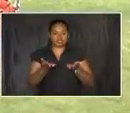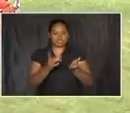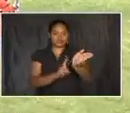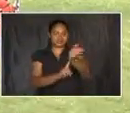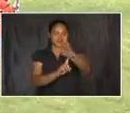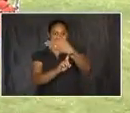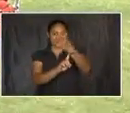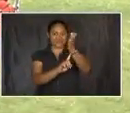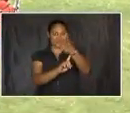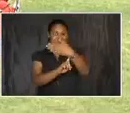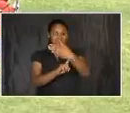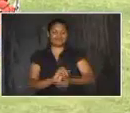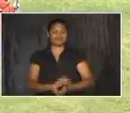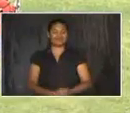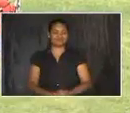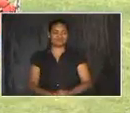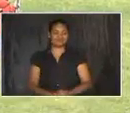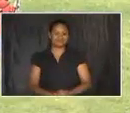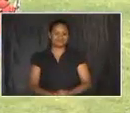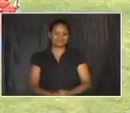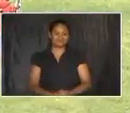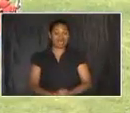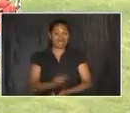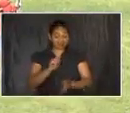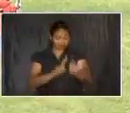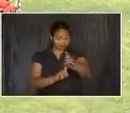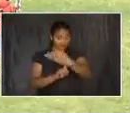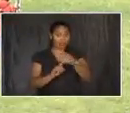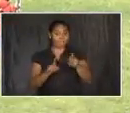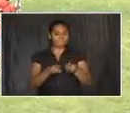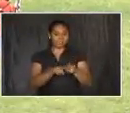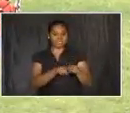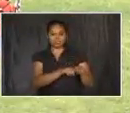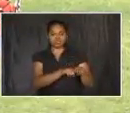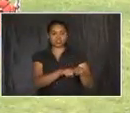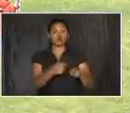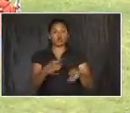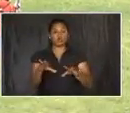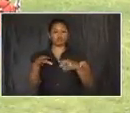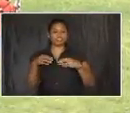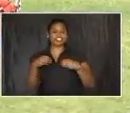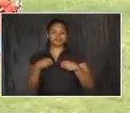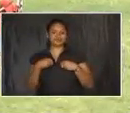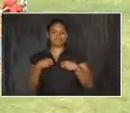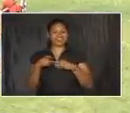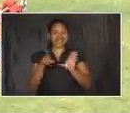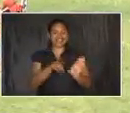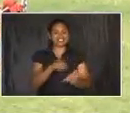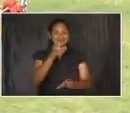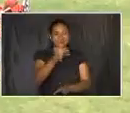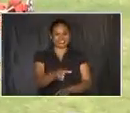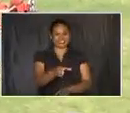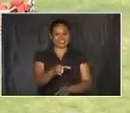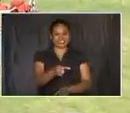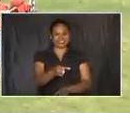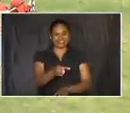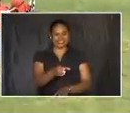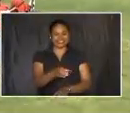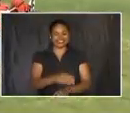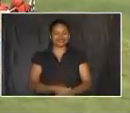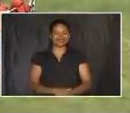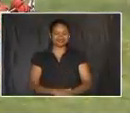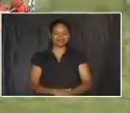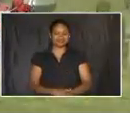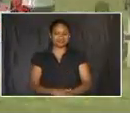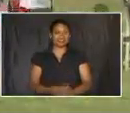with the ensign holding the regimental colors of the